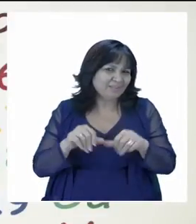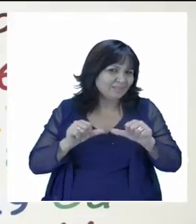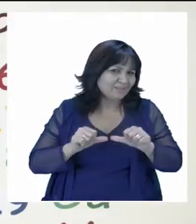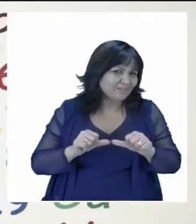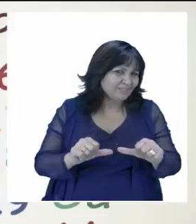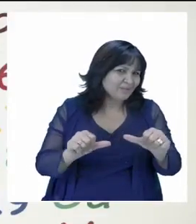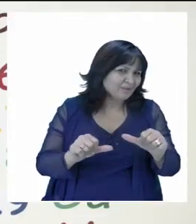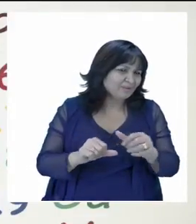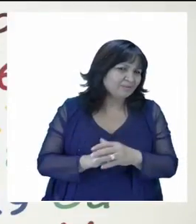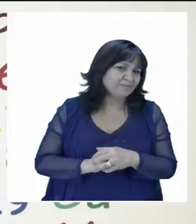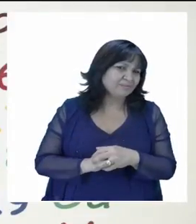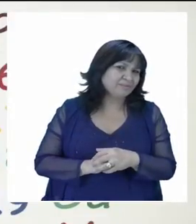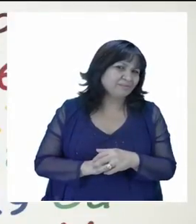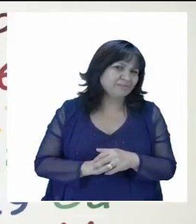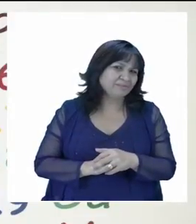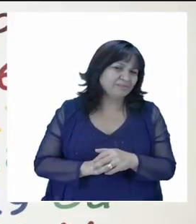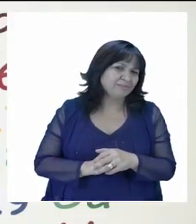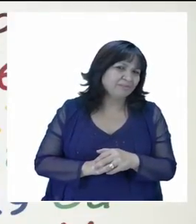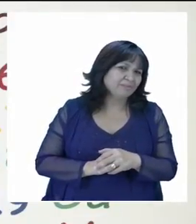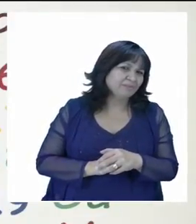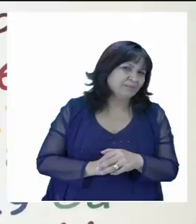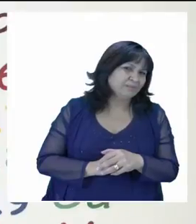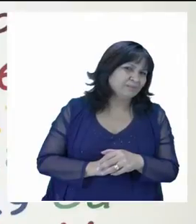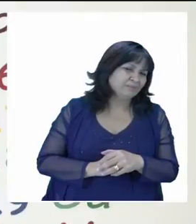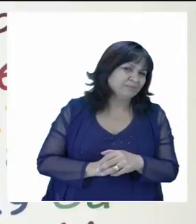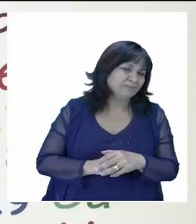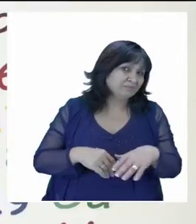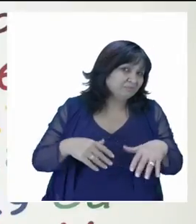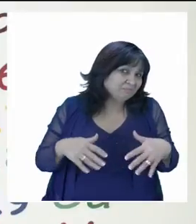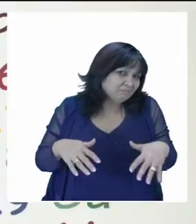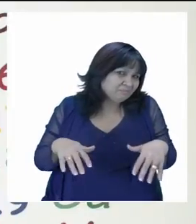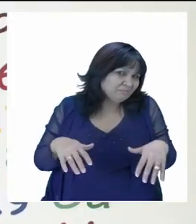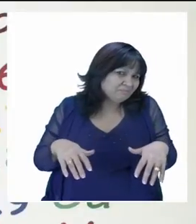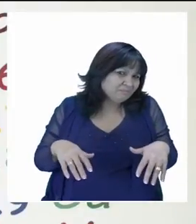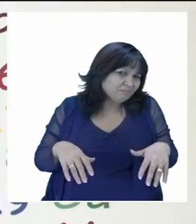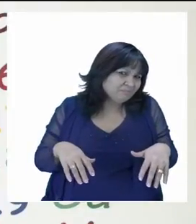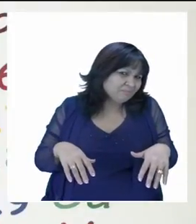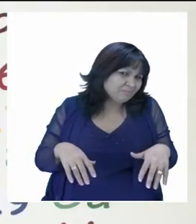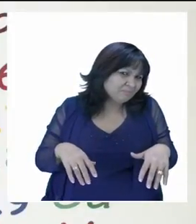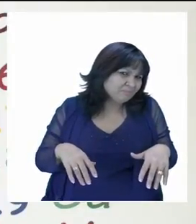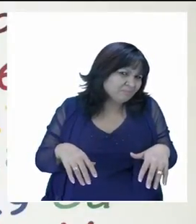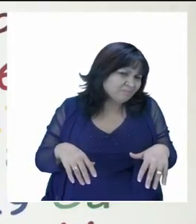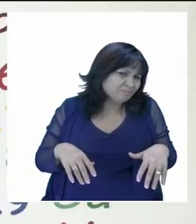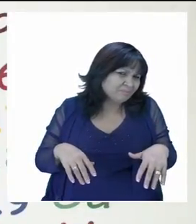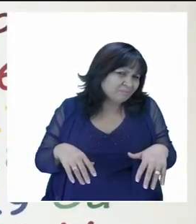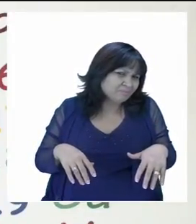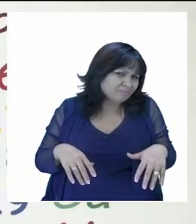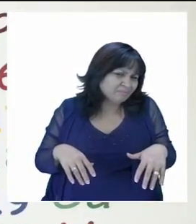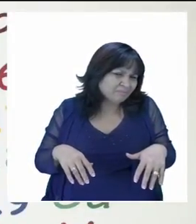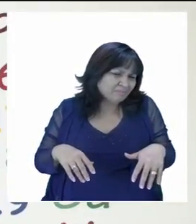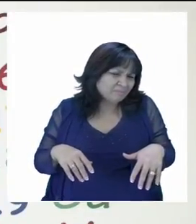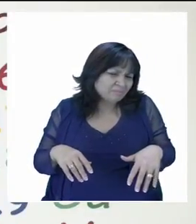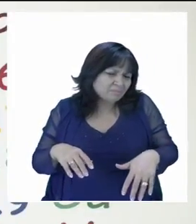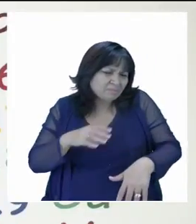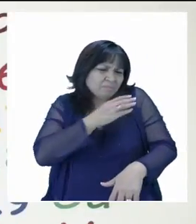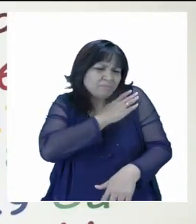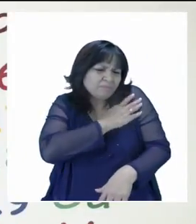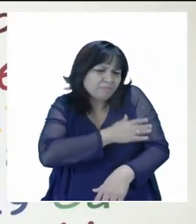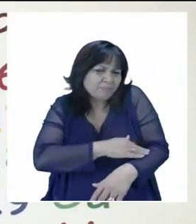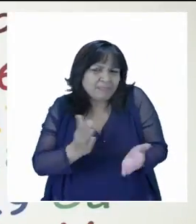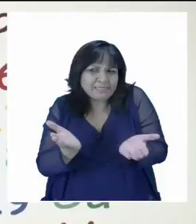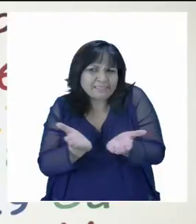one is when we are tired. We have put on our pajamas.